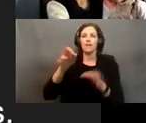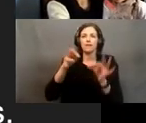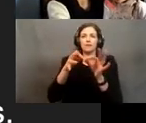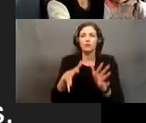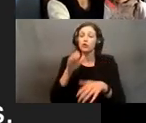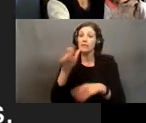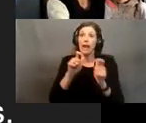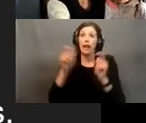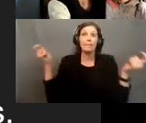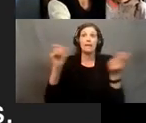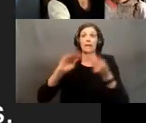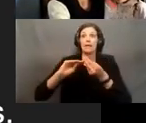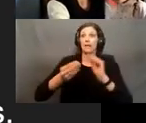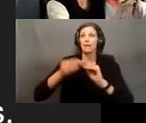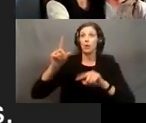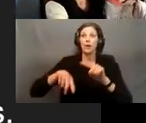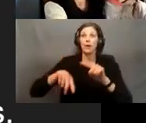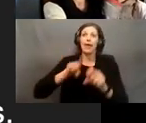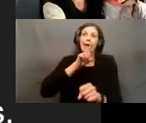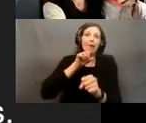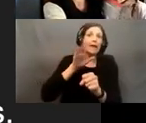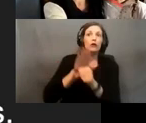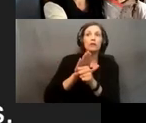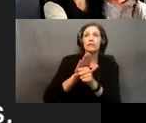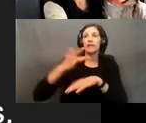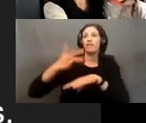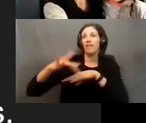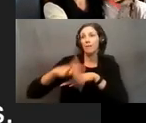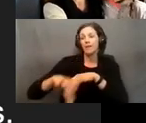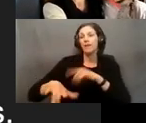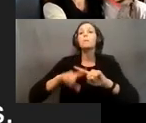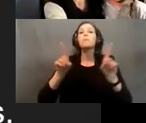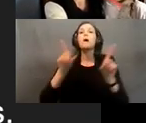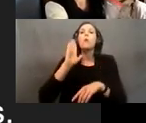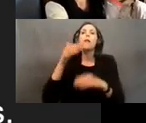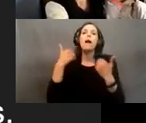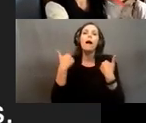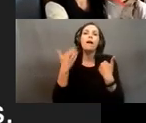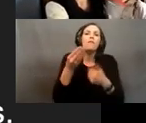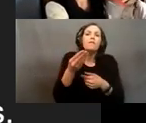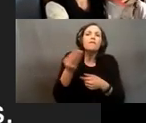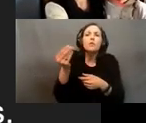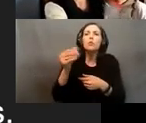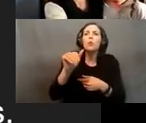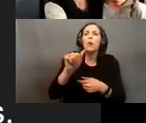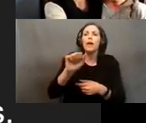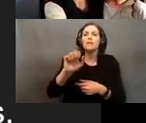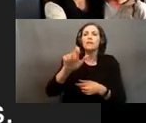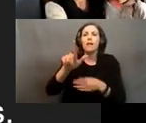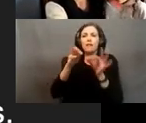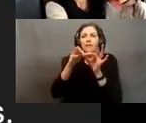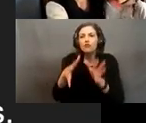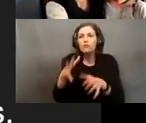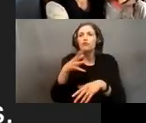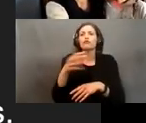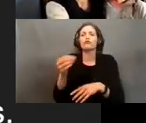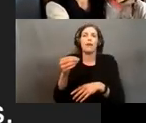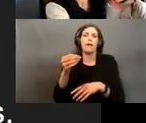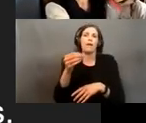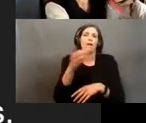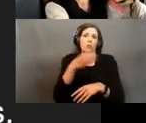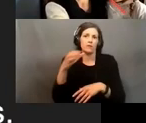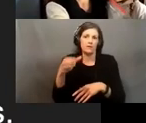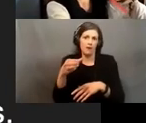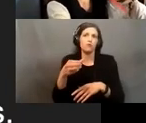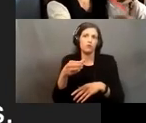not a huge number, we can't guarantee that it's going to be available. But we'll have a number of ASL interpreters and captioners available